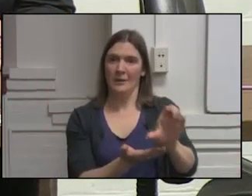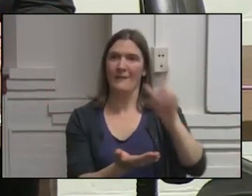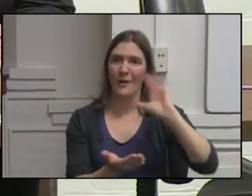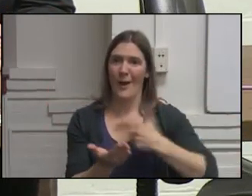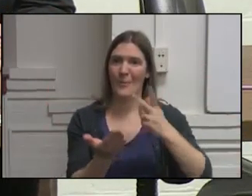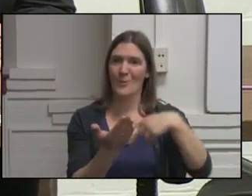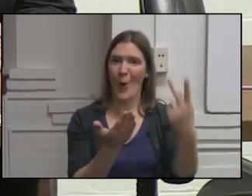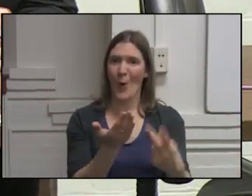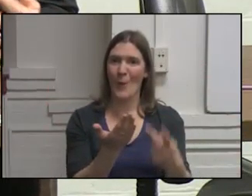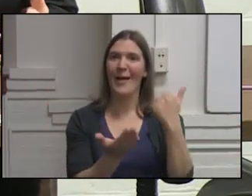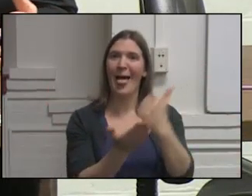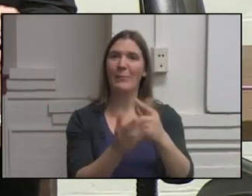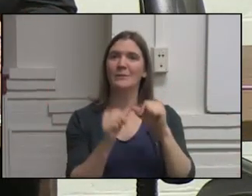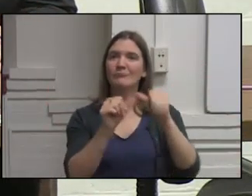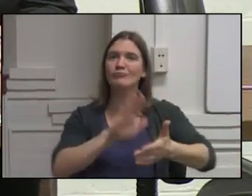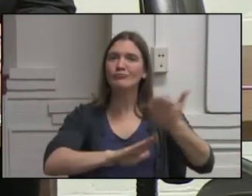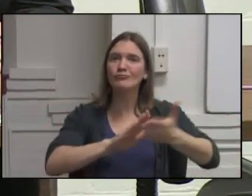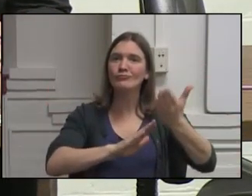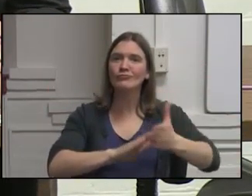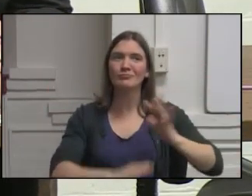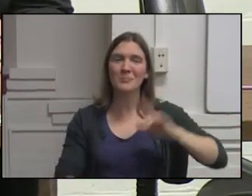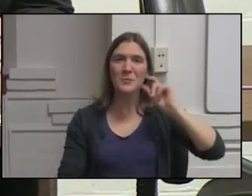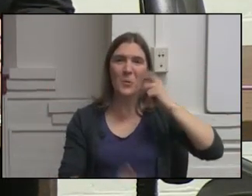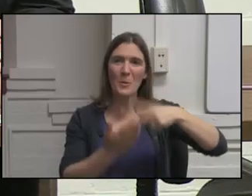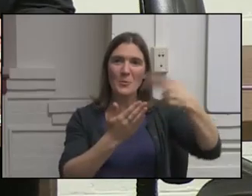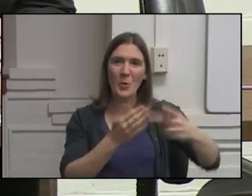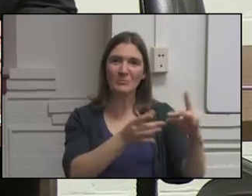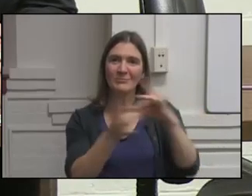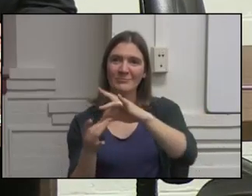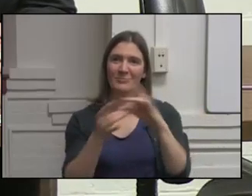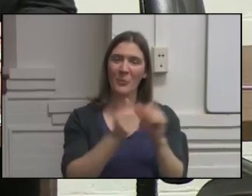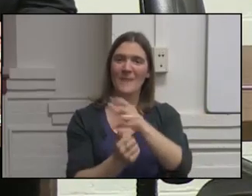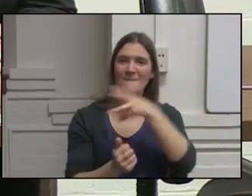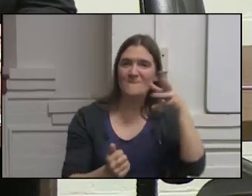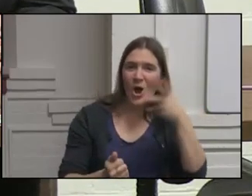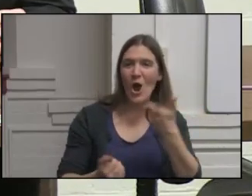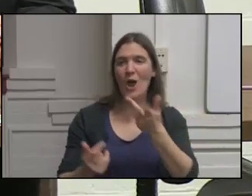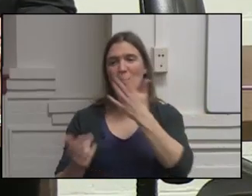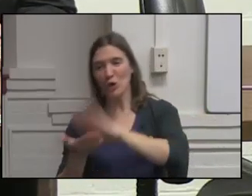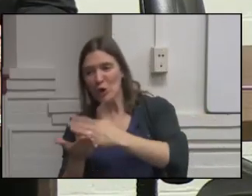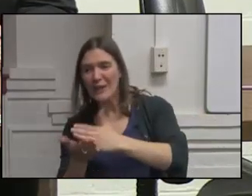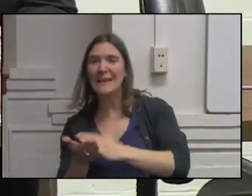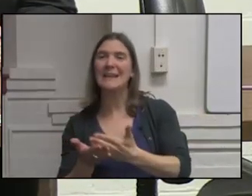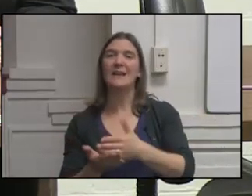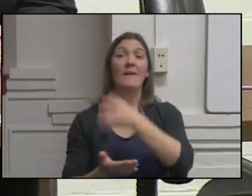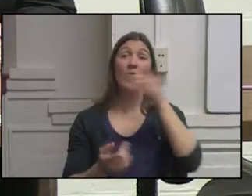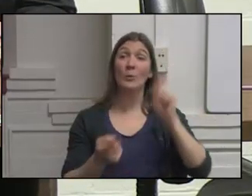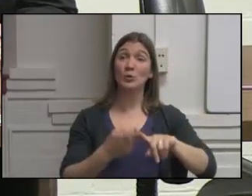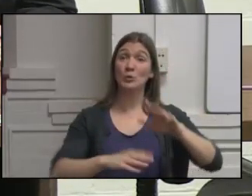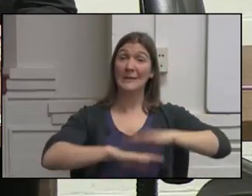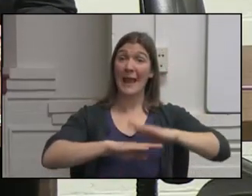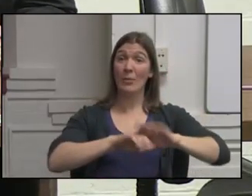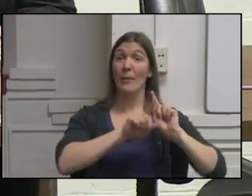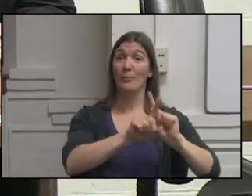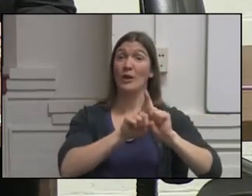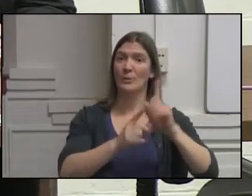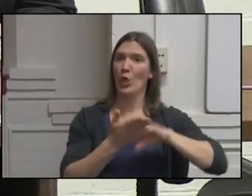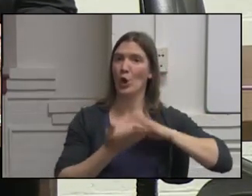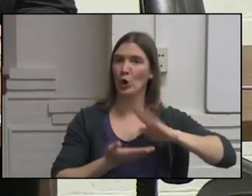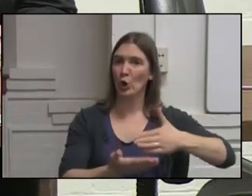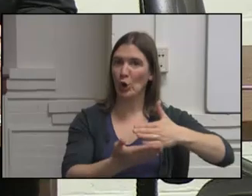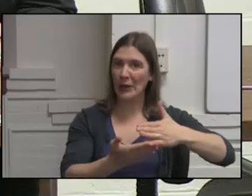that helps us run all the wonderful programs that we do year-round. Such as the farm-to-table apprenticeship